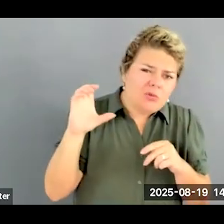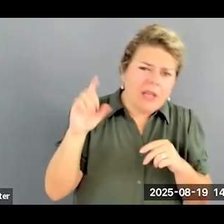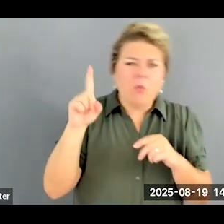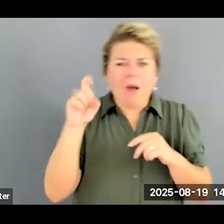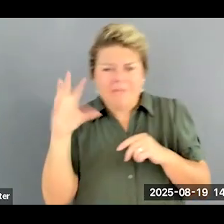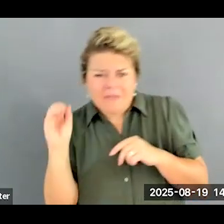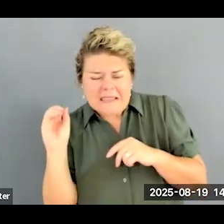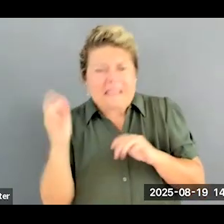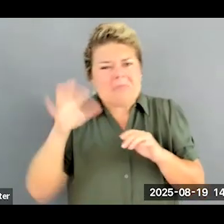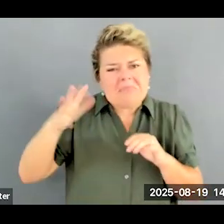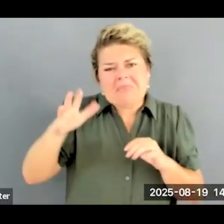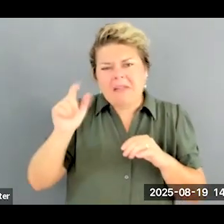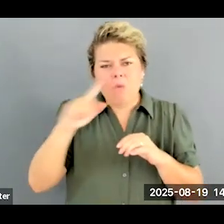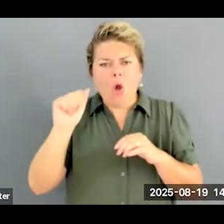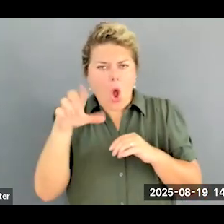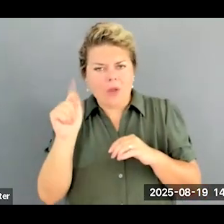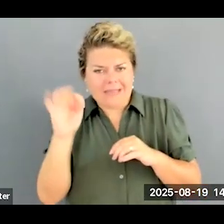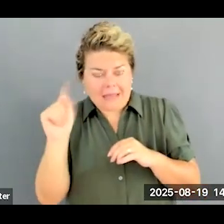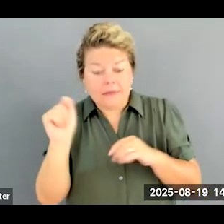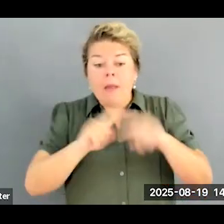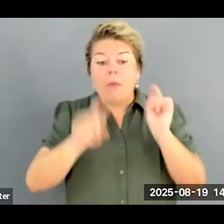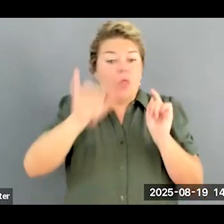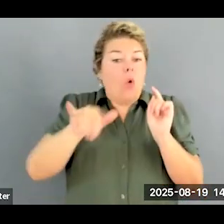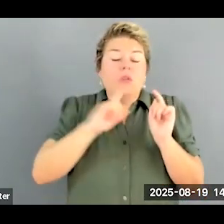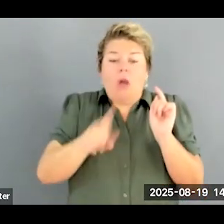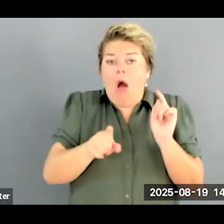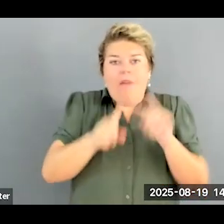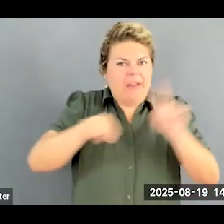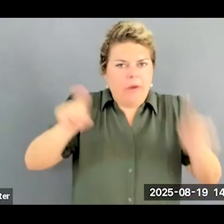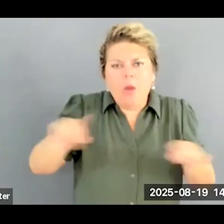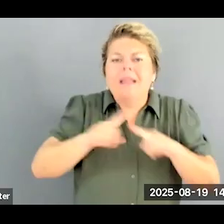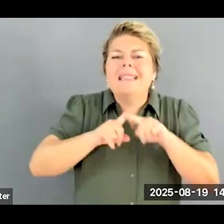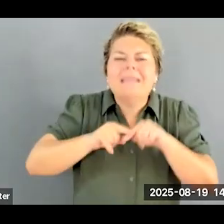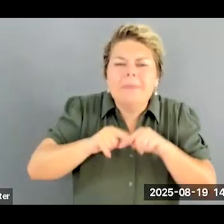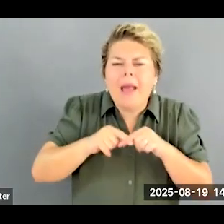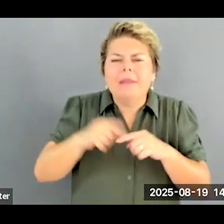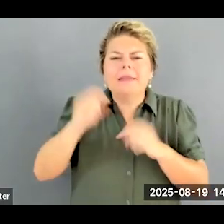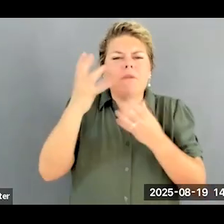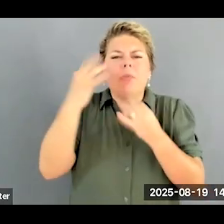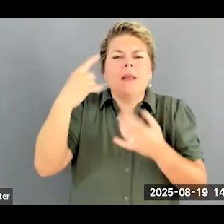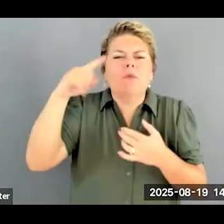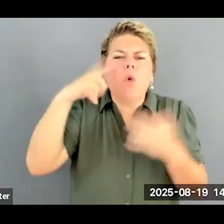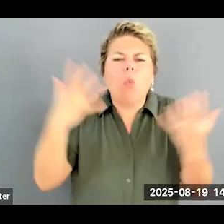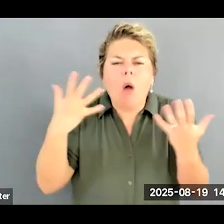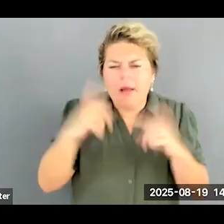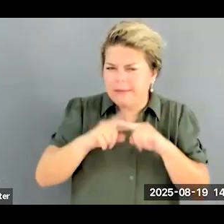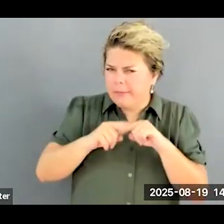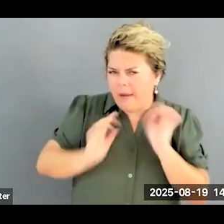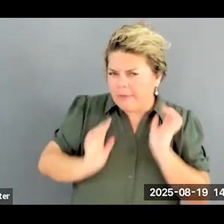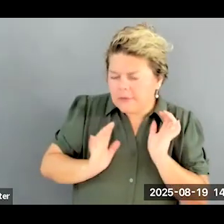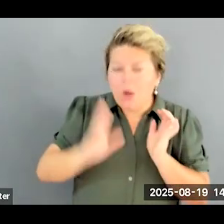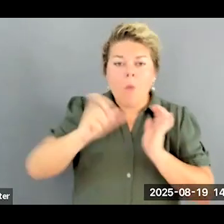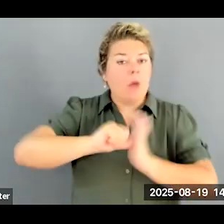when creating alt text. But these recommendations are variable depending who you're seeking this information from. So again, I really want